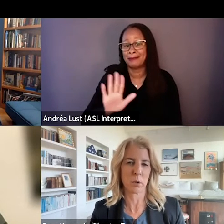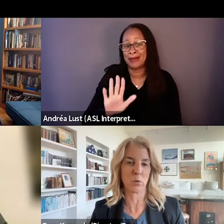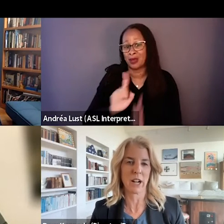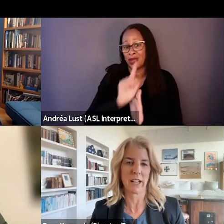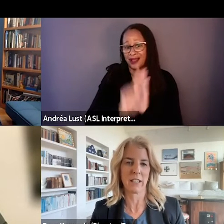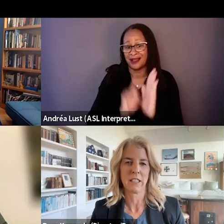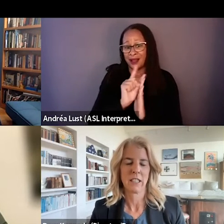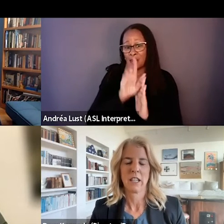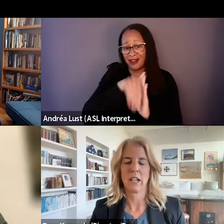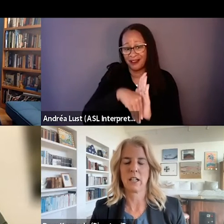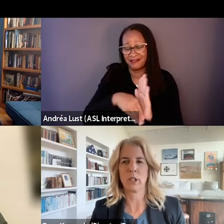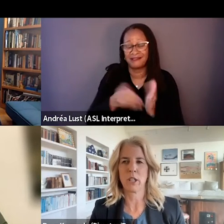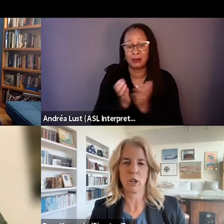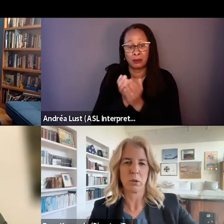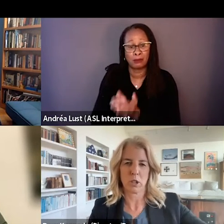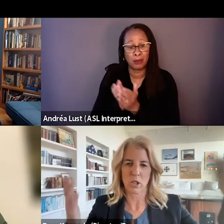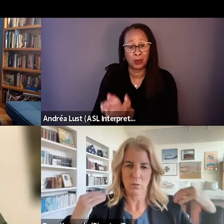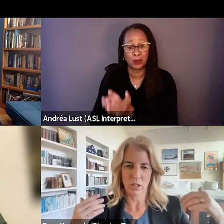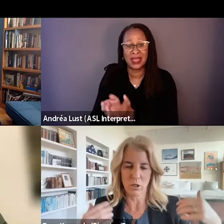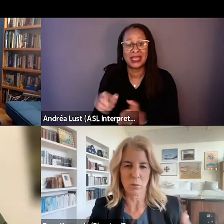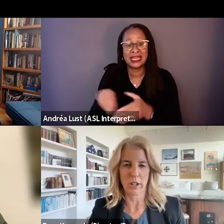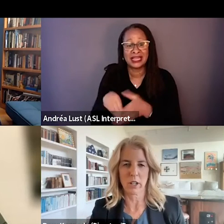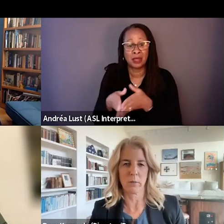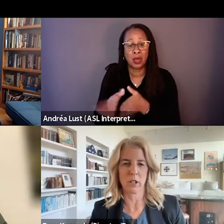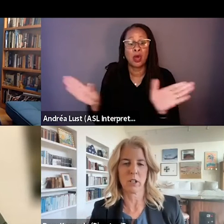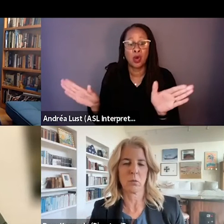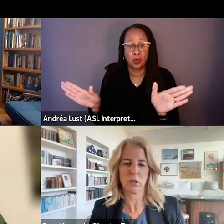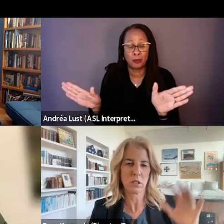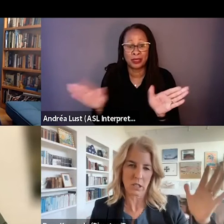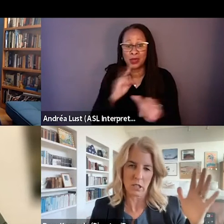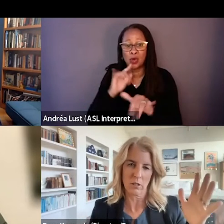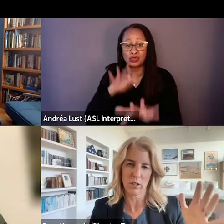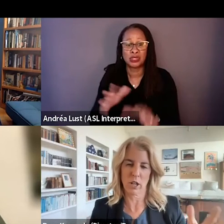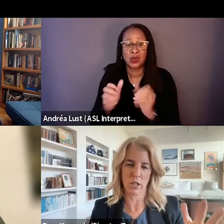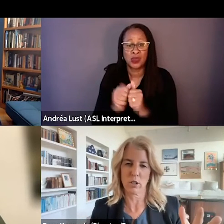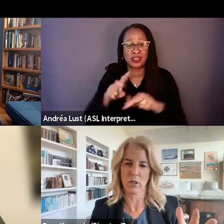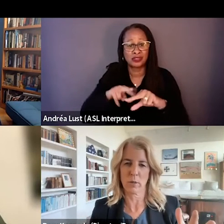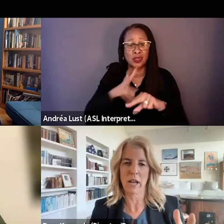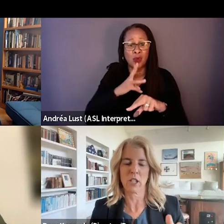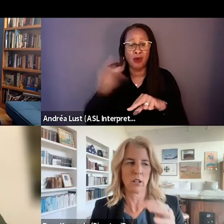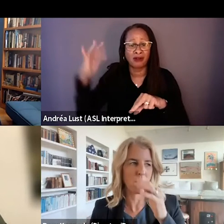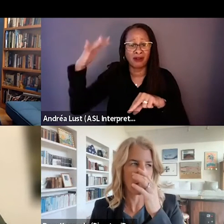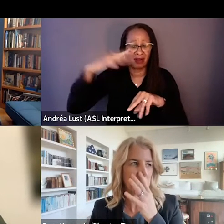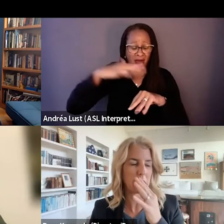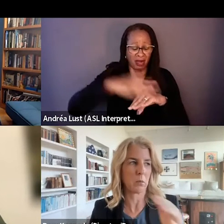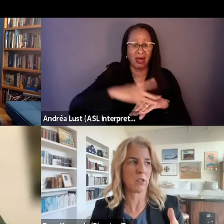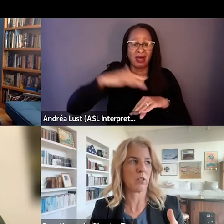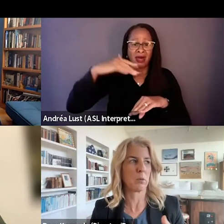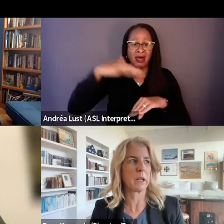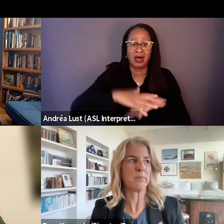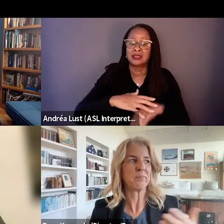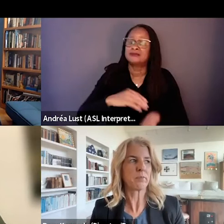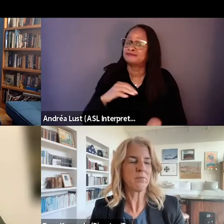hour and a half boat ride in the open ocean with salt water coming on your wounds. It's just very hard to even imagine or fathom what they